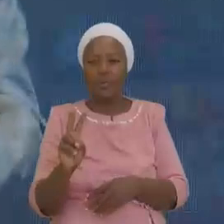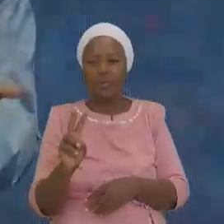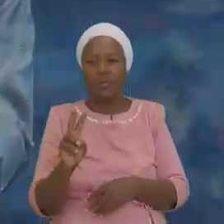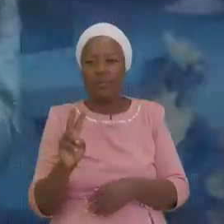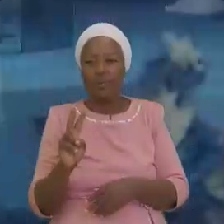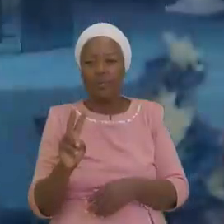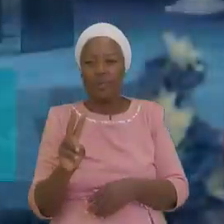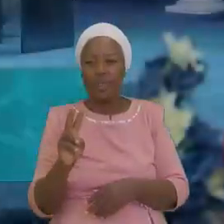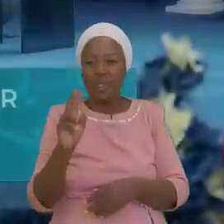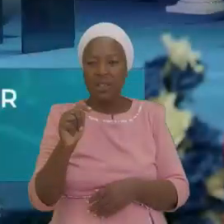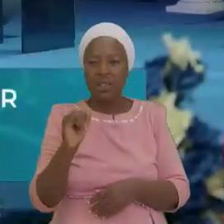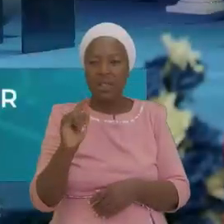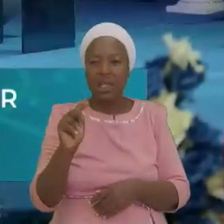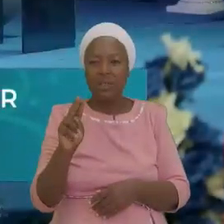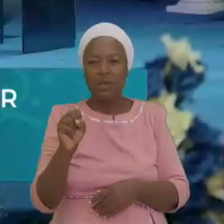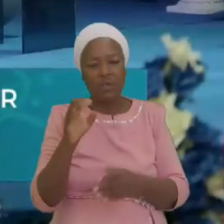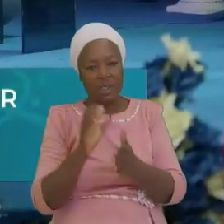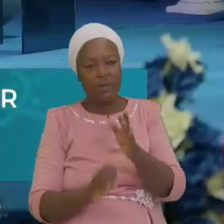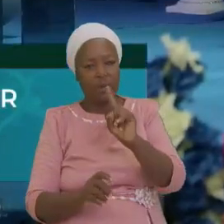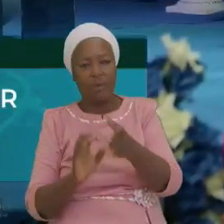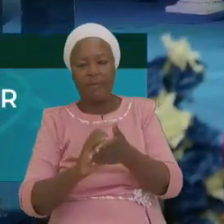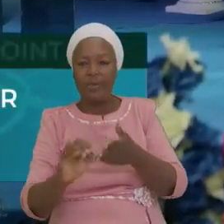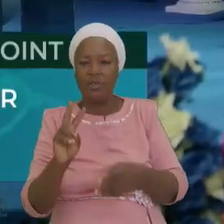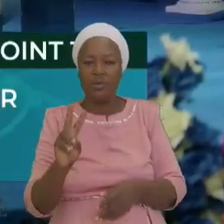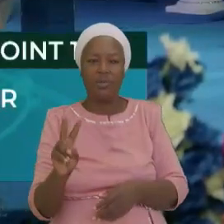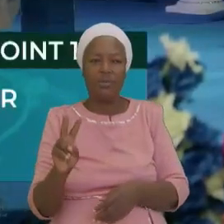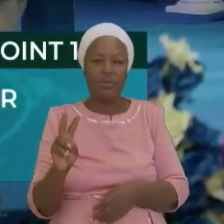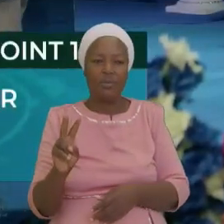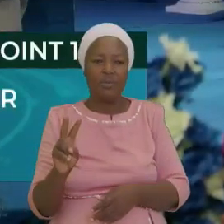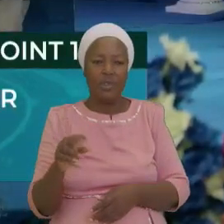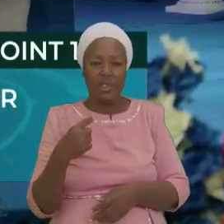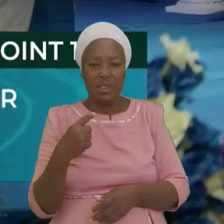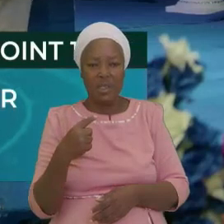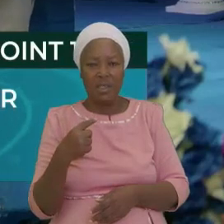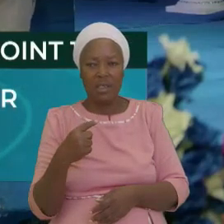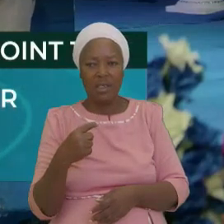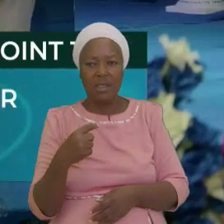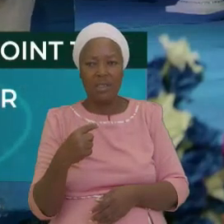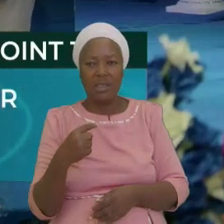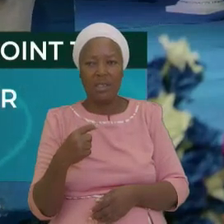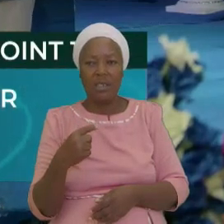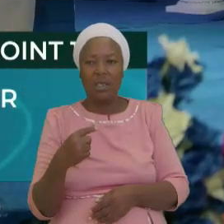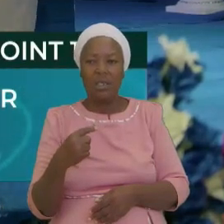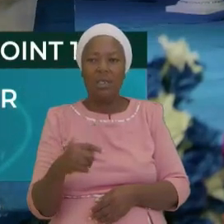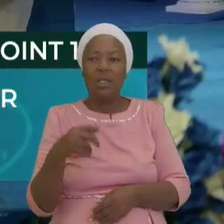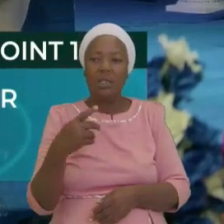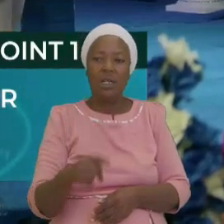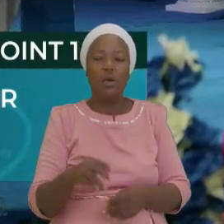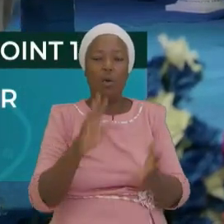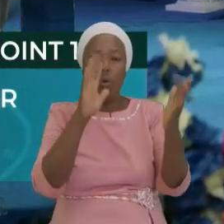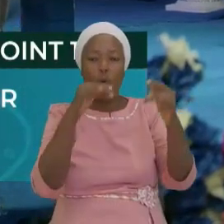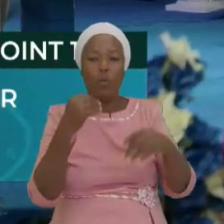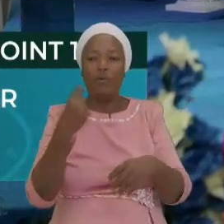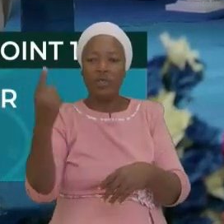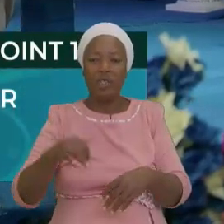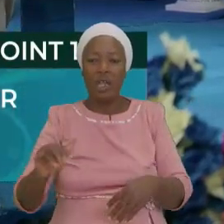In Titus chapter 1 verse 2, it says, in hope of eternal life, which